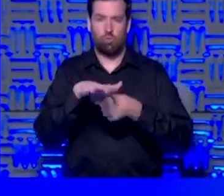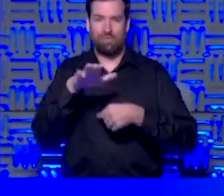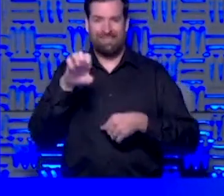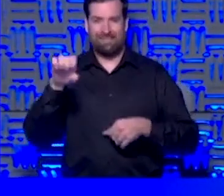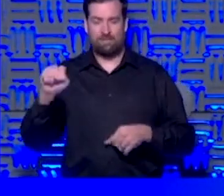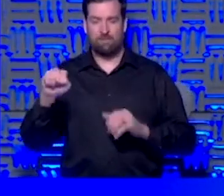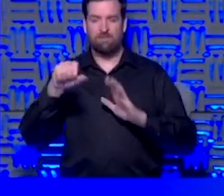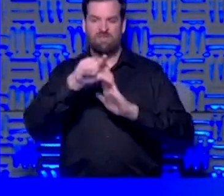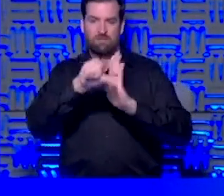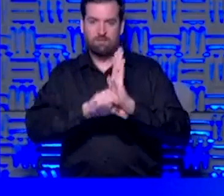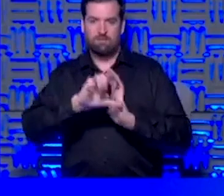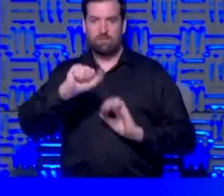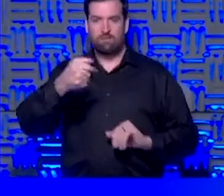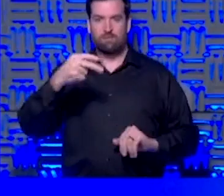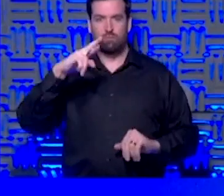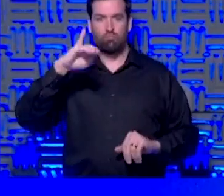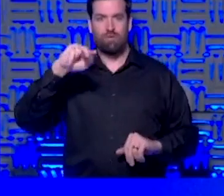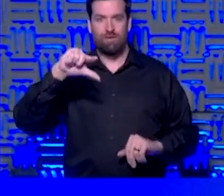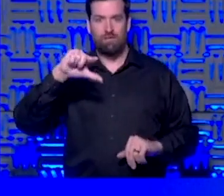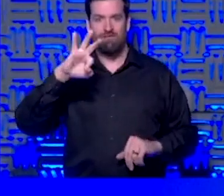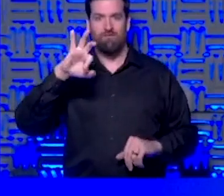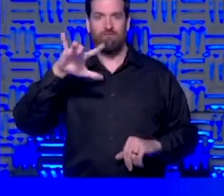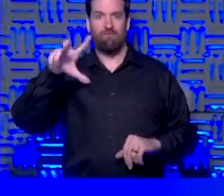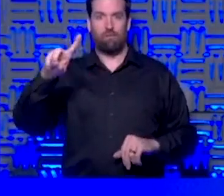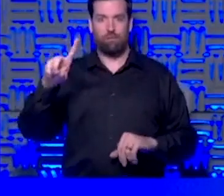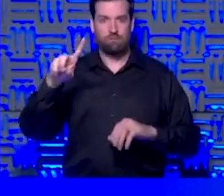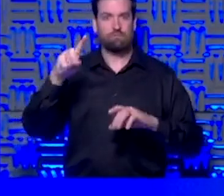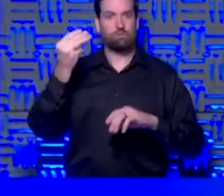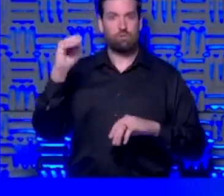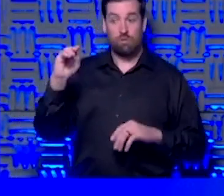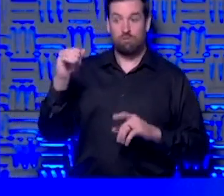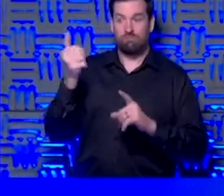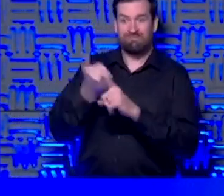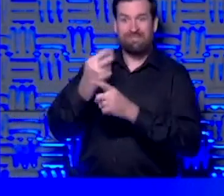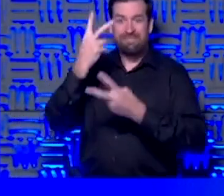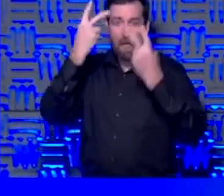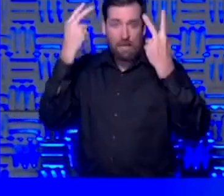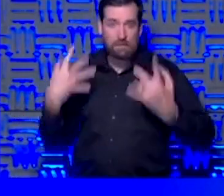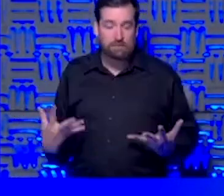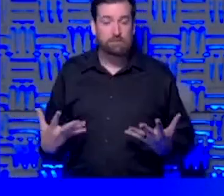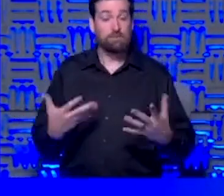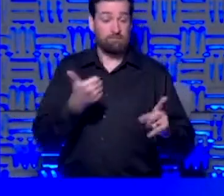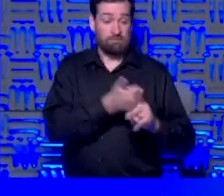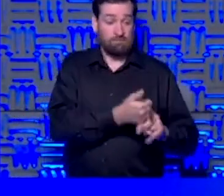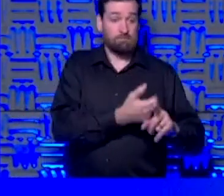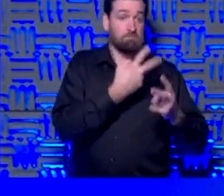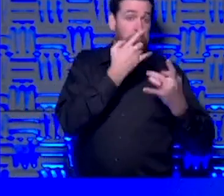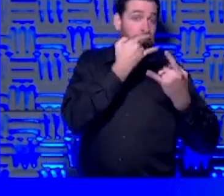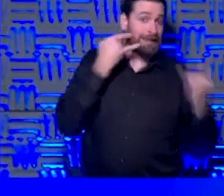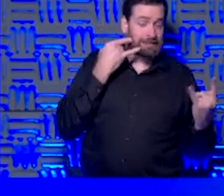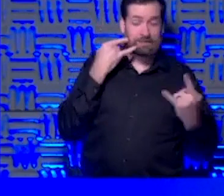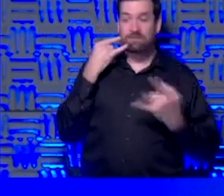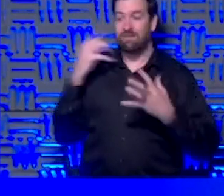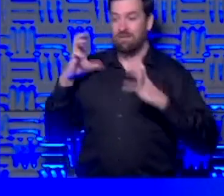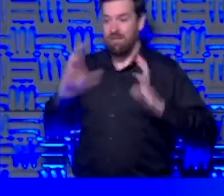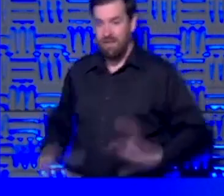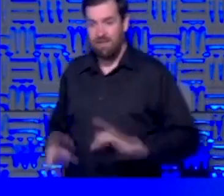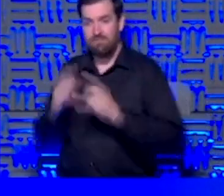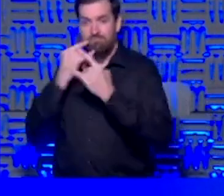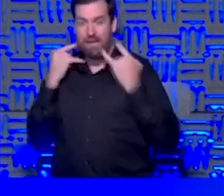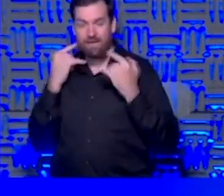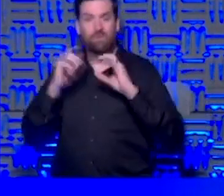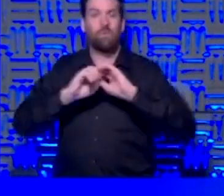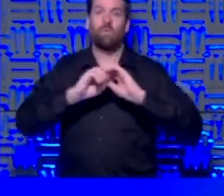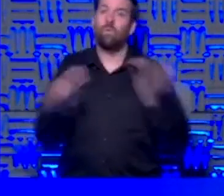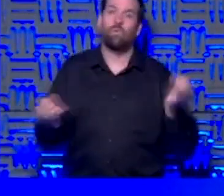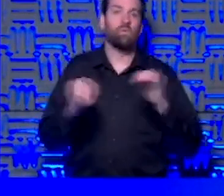Springfield, Missouri, where there were 2 stylists. They wore masks, their clients wore masks, and there was no apparent spread of the disease. So if we can get